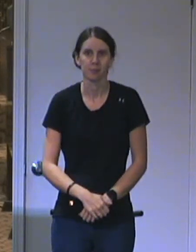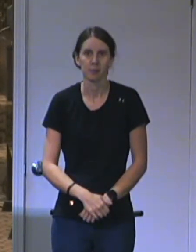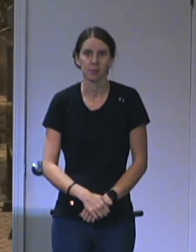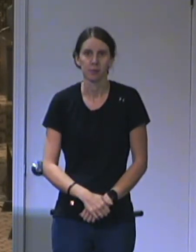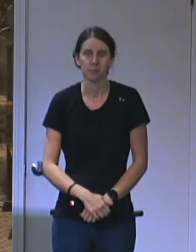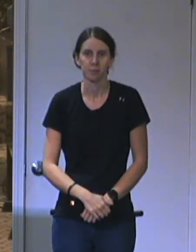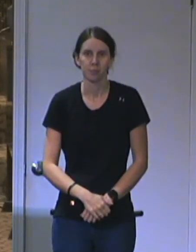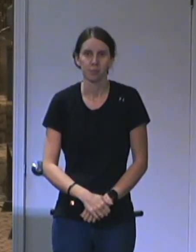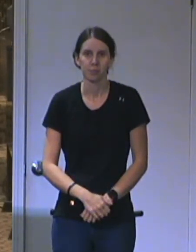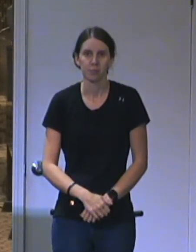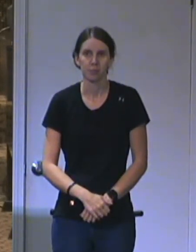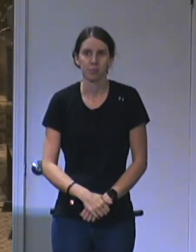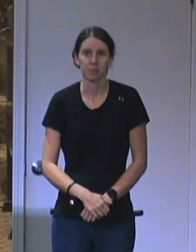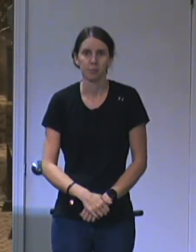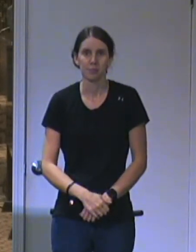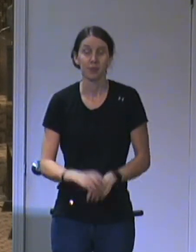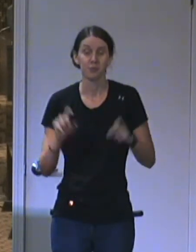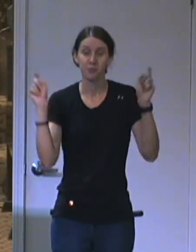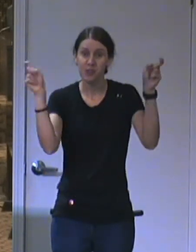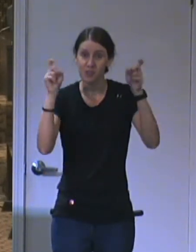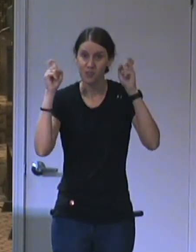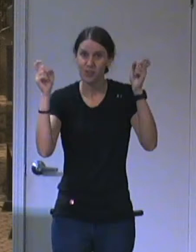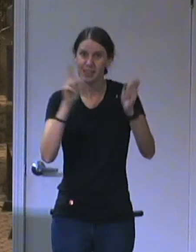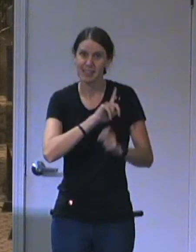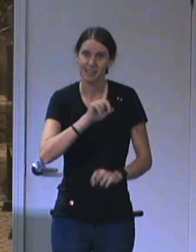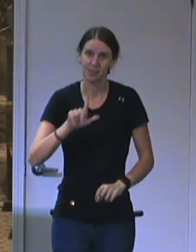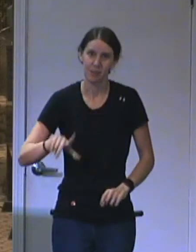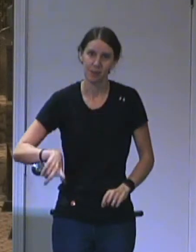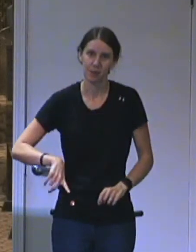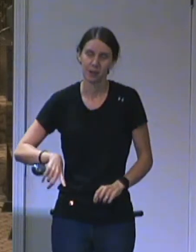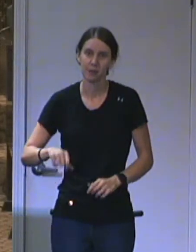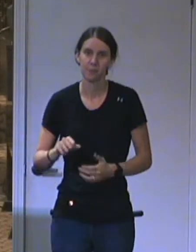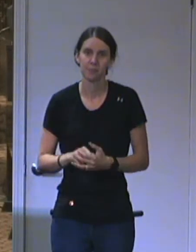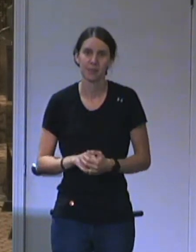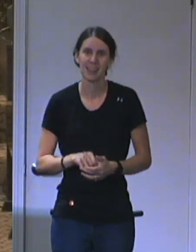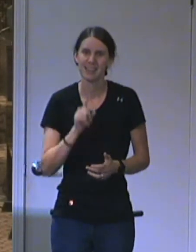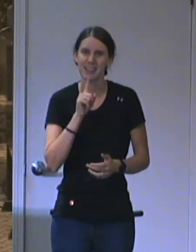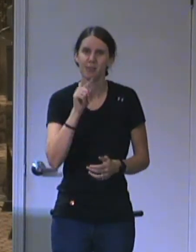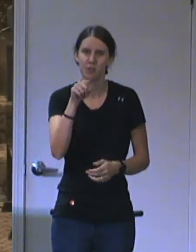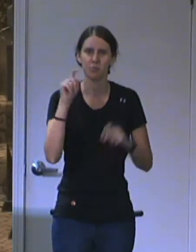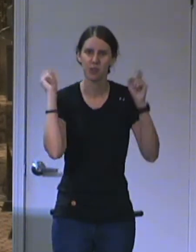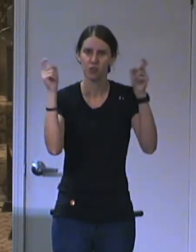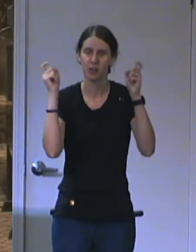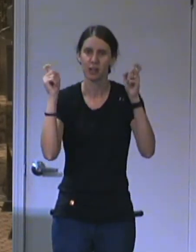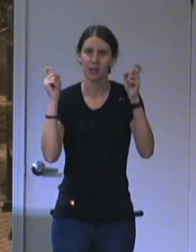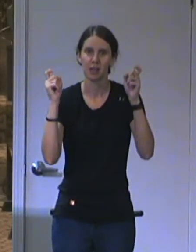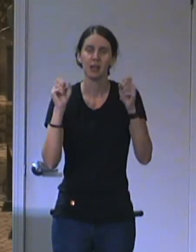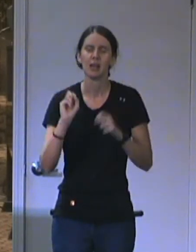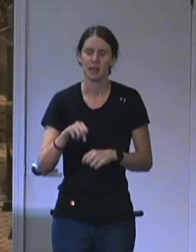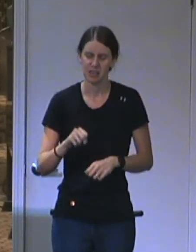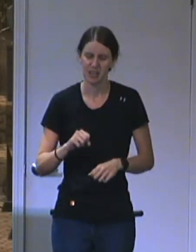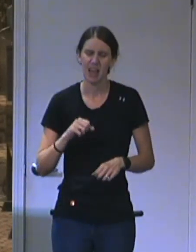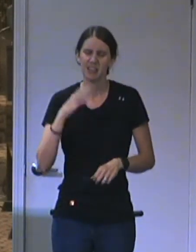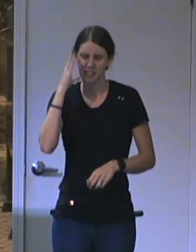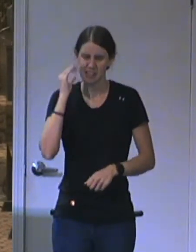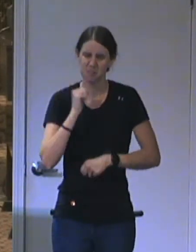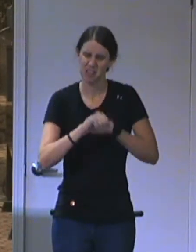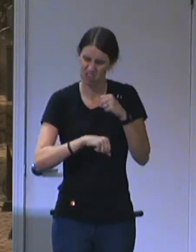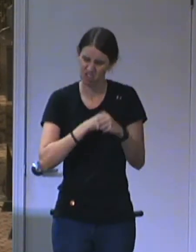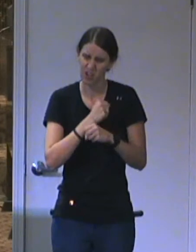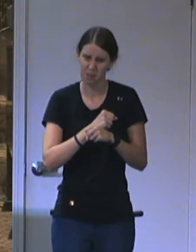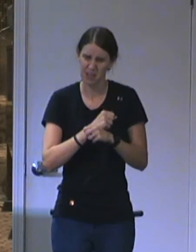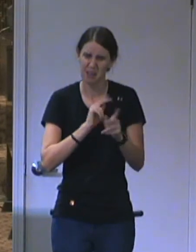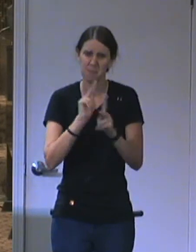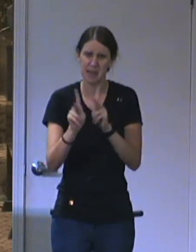If you look at all of this, he says, rejoice in the Lord. Telling you, rejoice, but troubles in my life. I have all these people